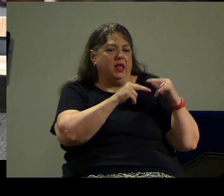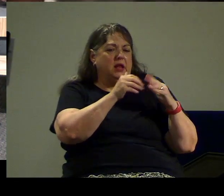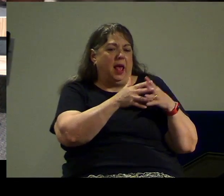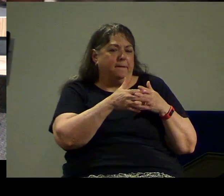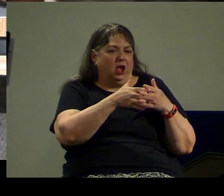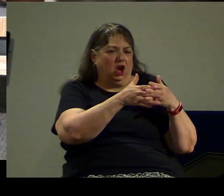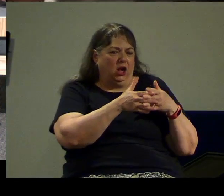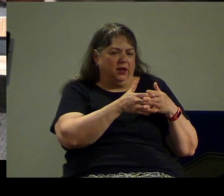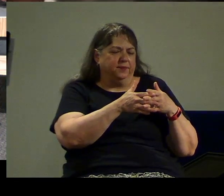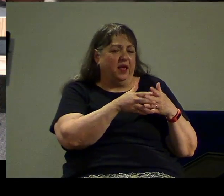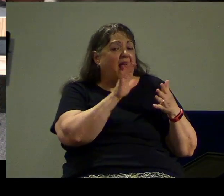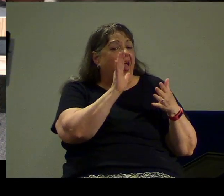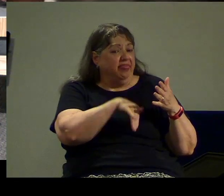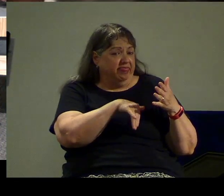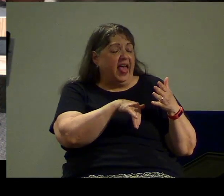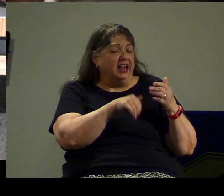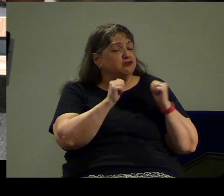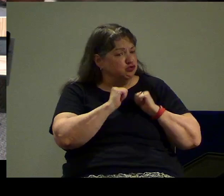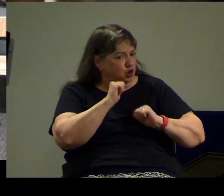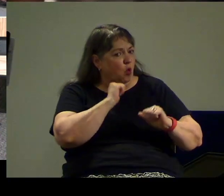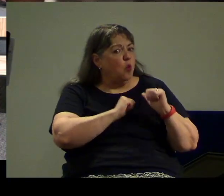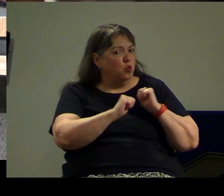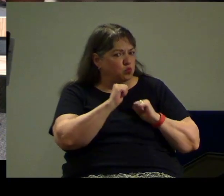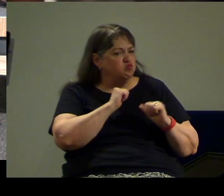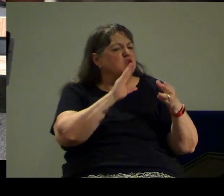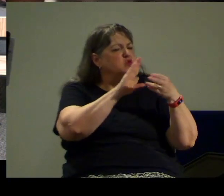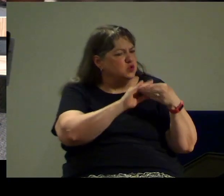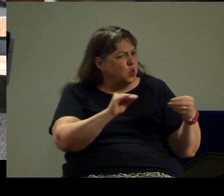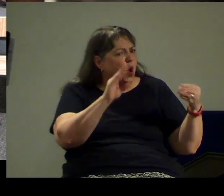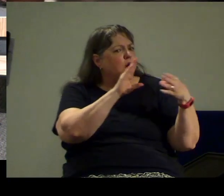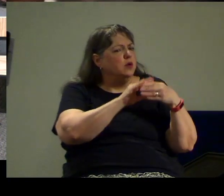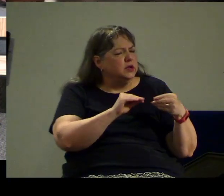the story of men like